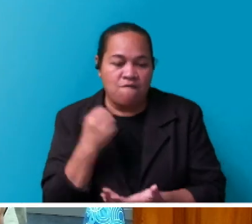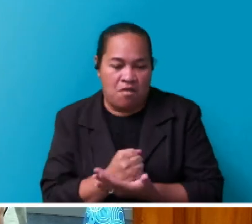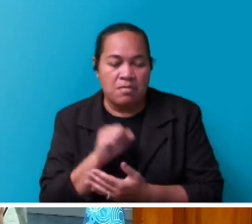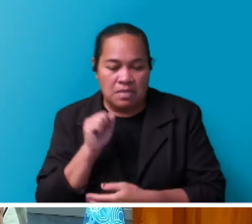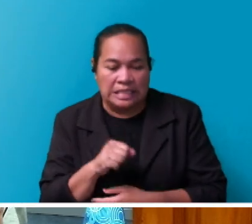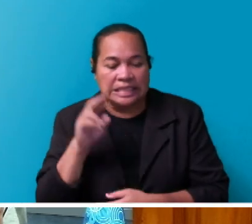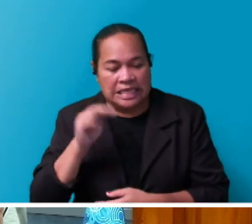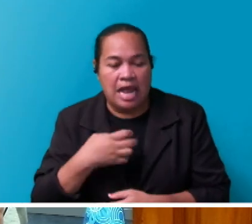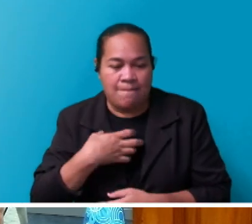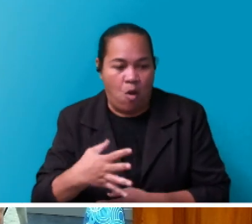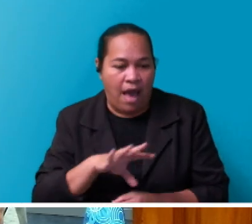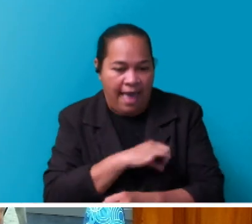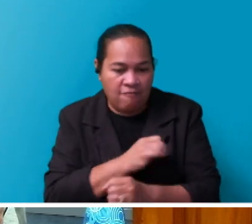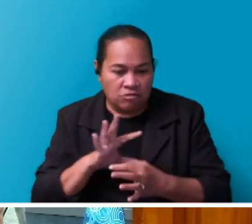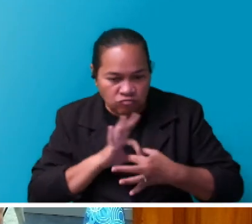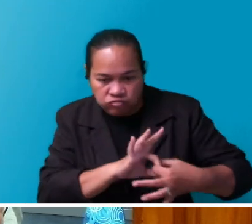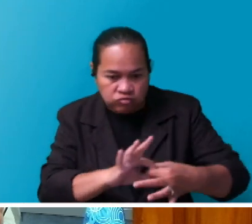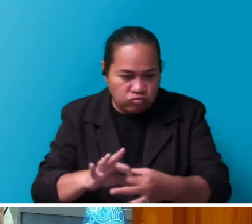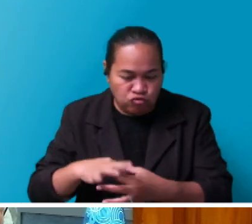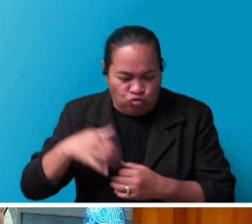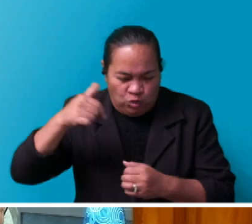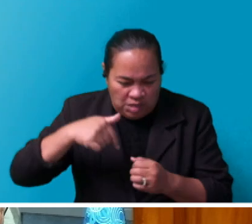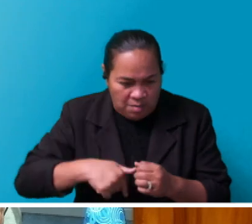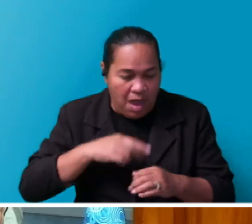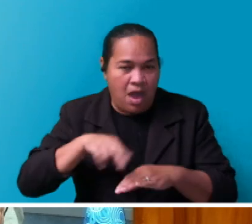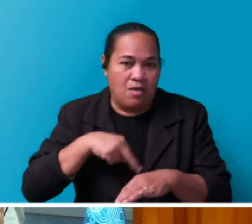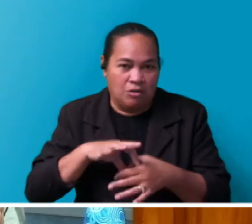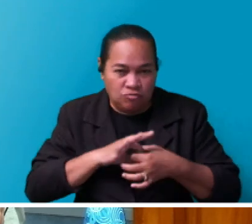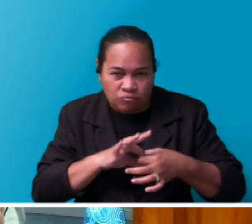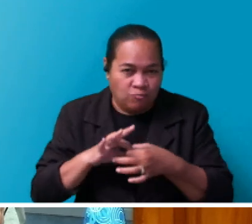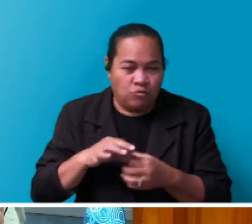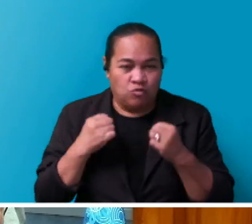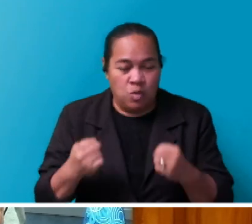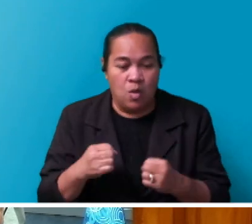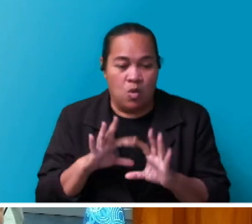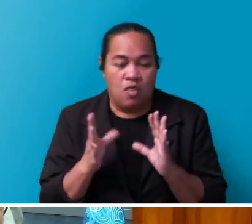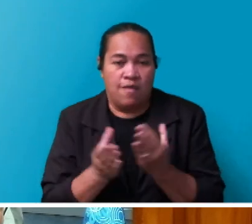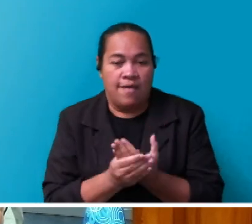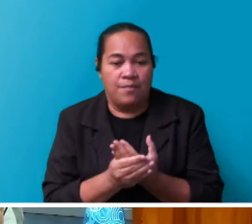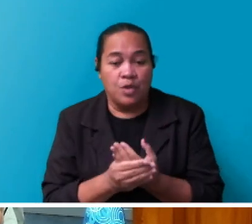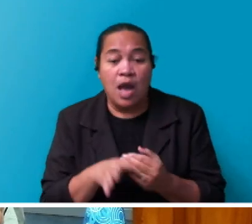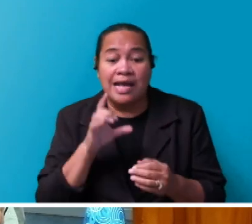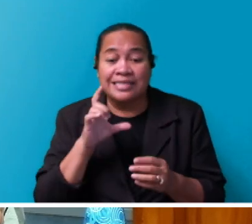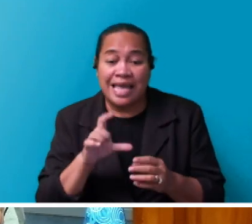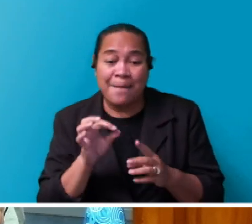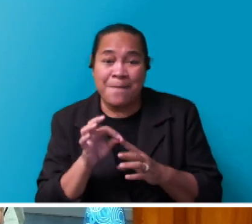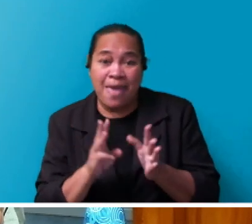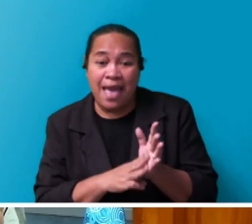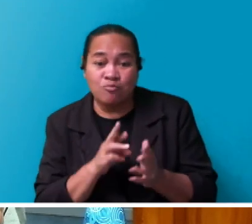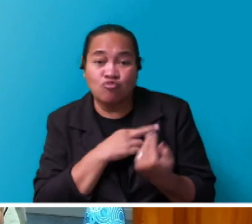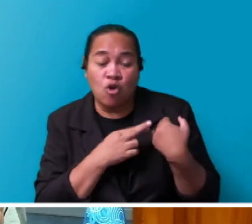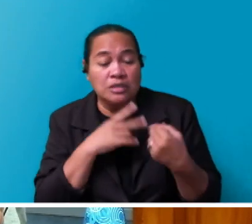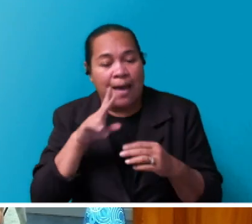efforts to deepen regionalism. Pacific ministers further committed to CPM's role as a